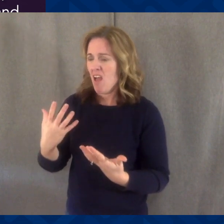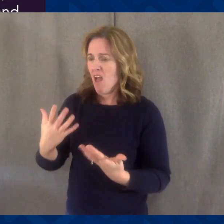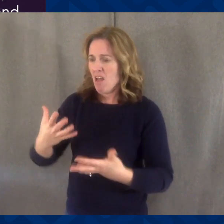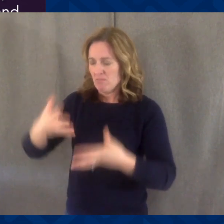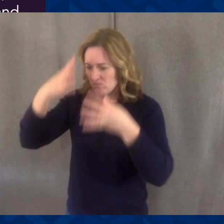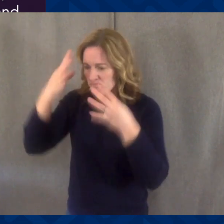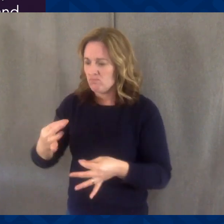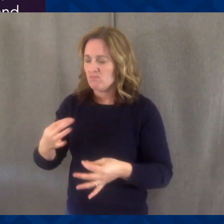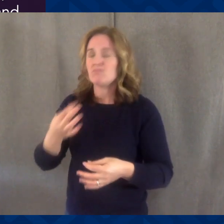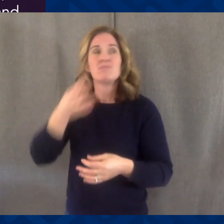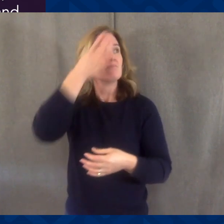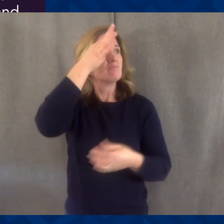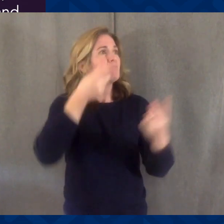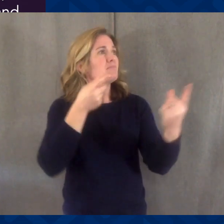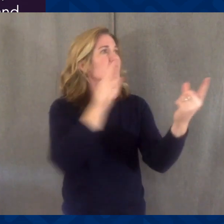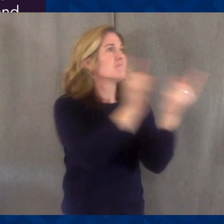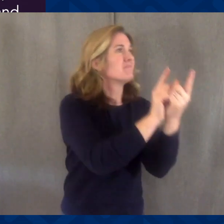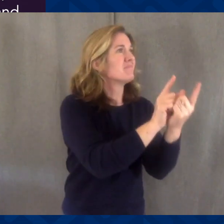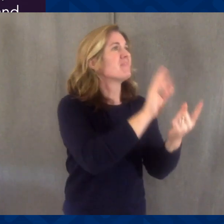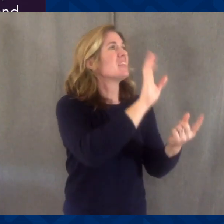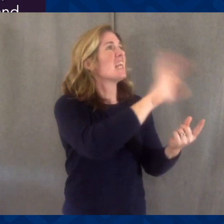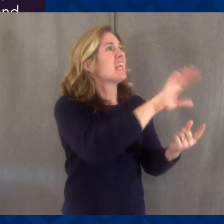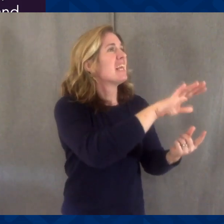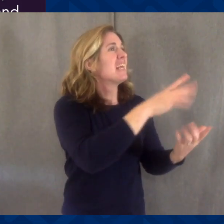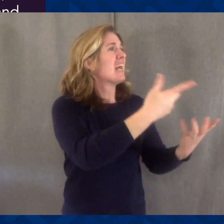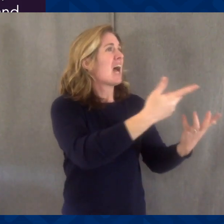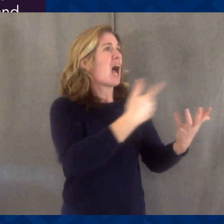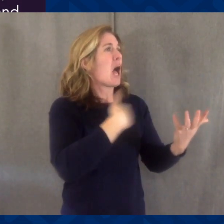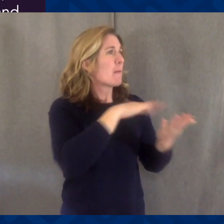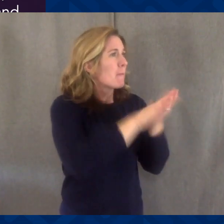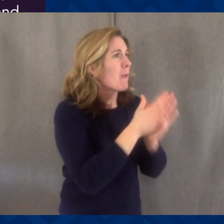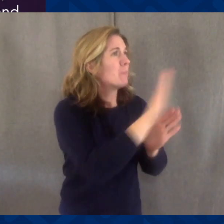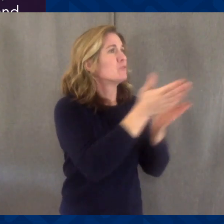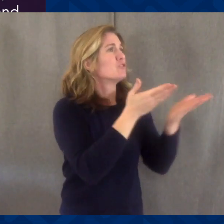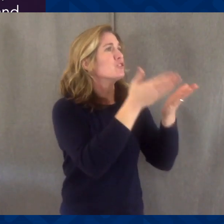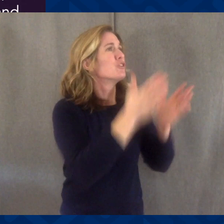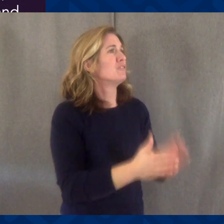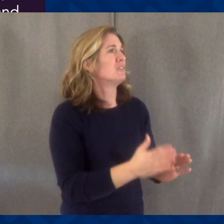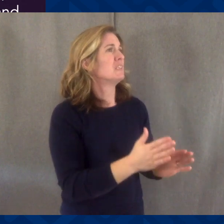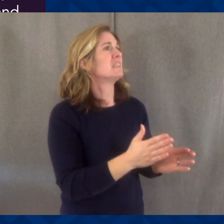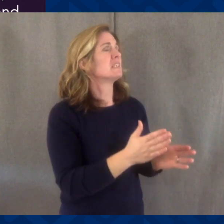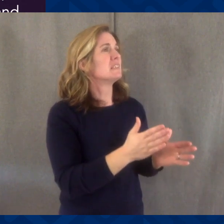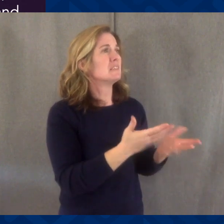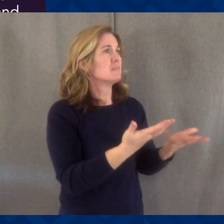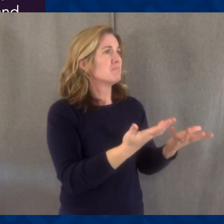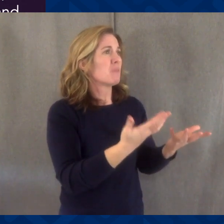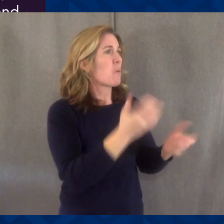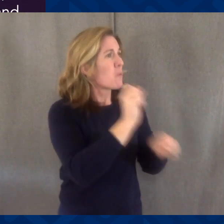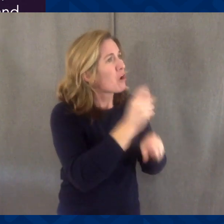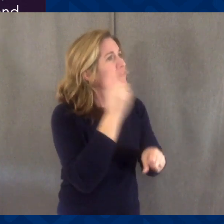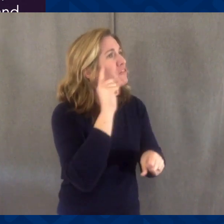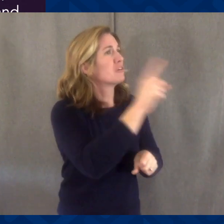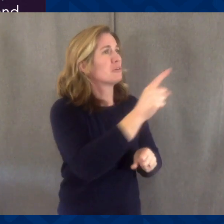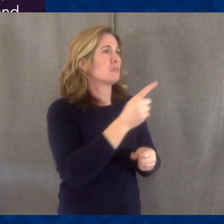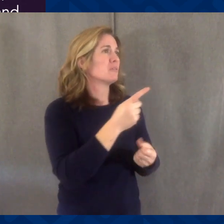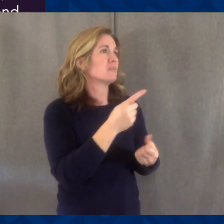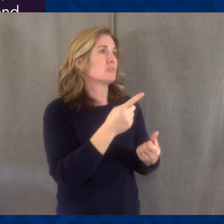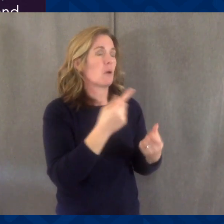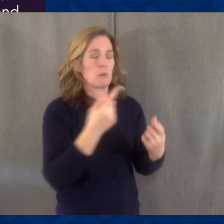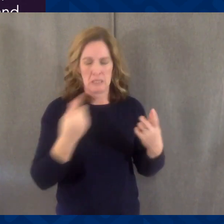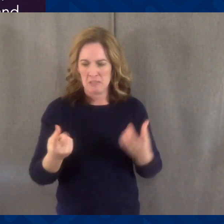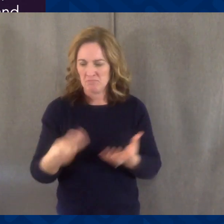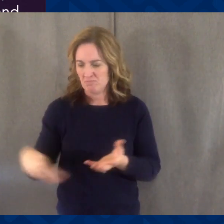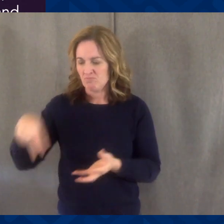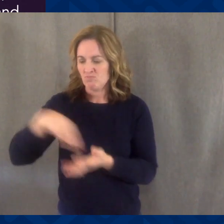worthy to be called your son. Make me like one of your hired servants.' So he got up and went to his father. But while he was